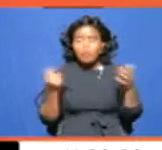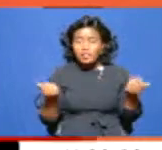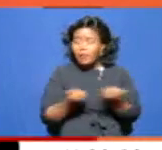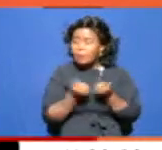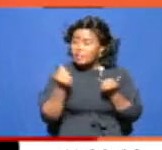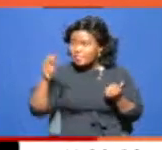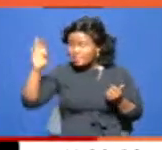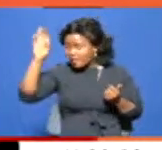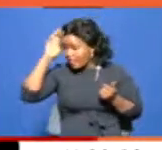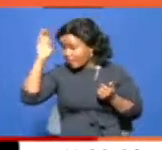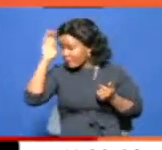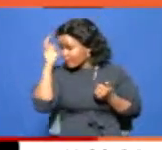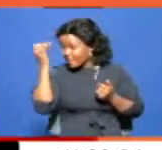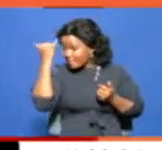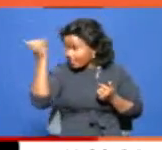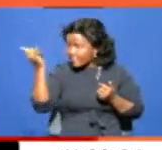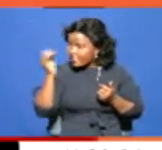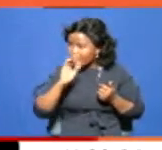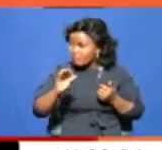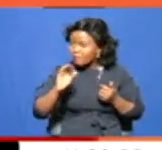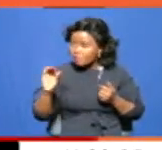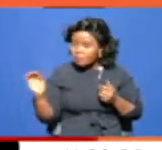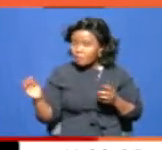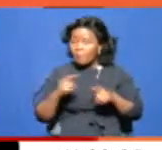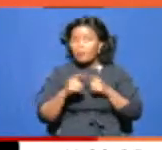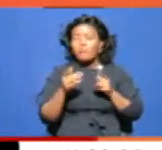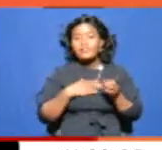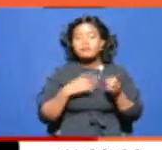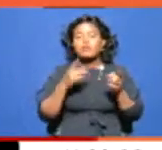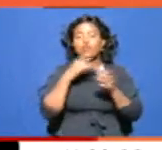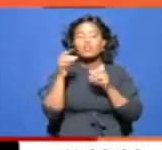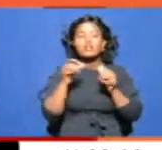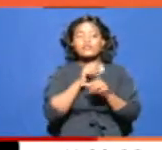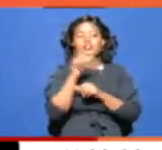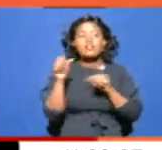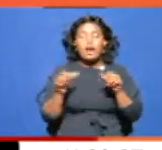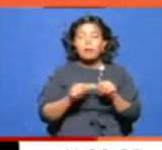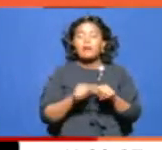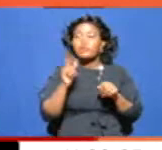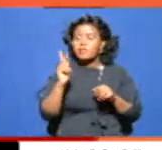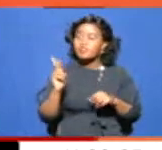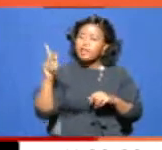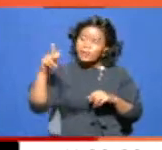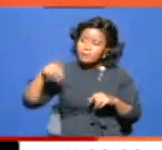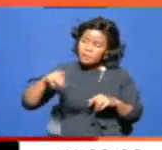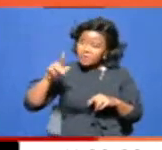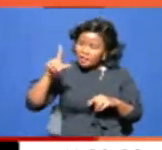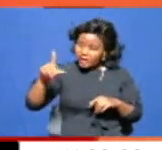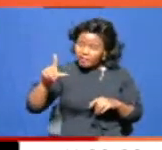We don't know. But I'm talking about the Kenyan Premier League. I think the Kenyan Premier League, in its current